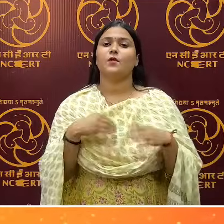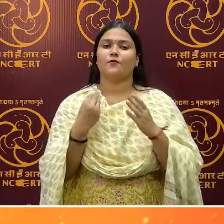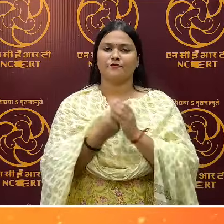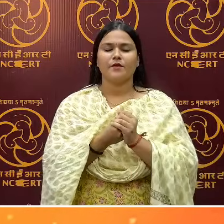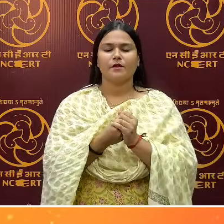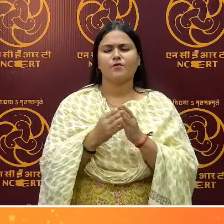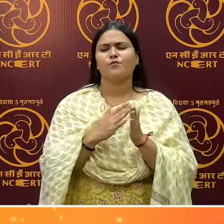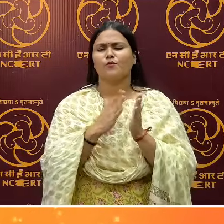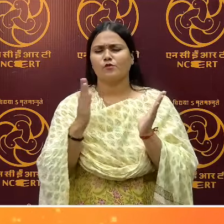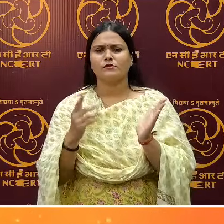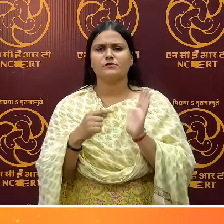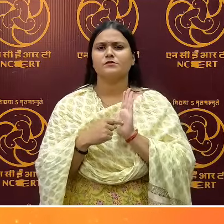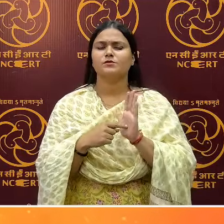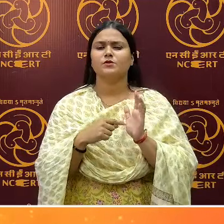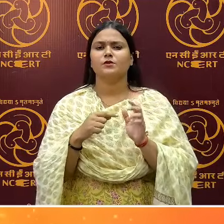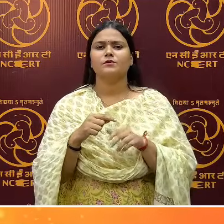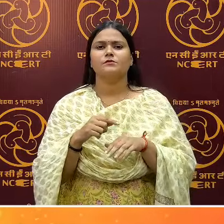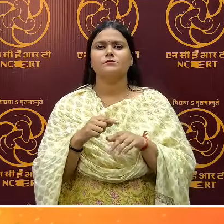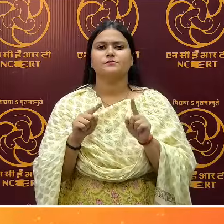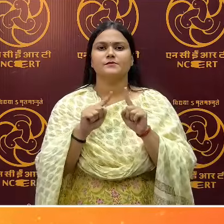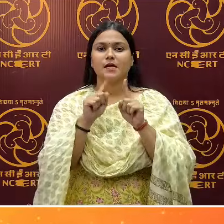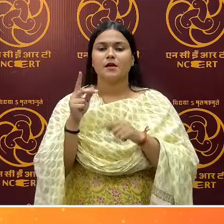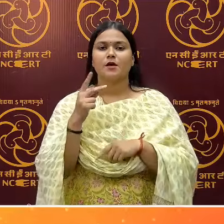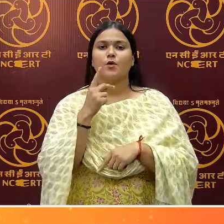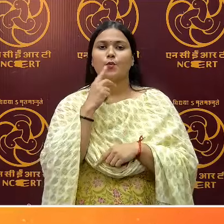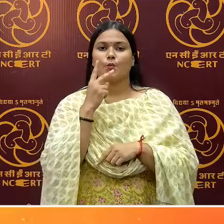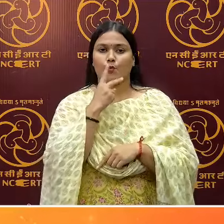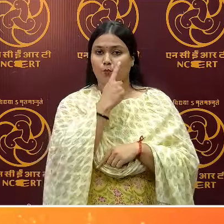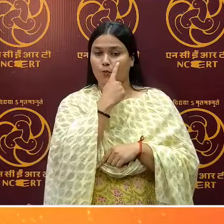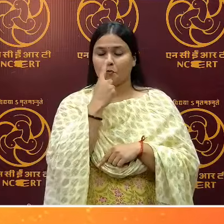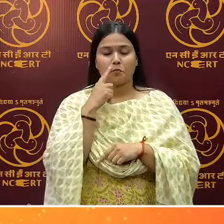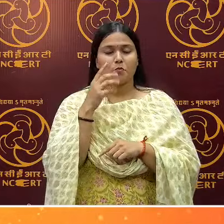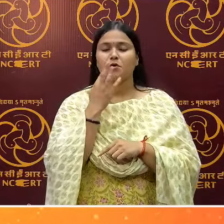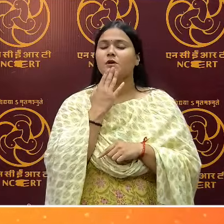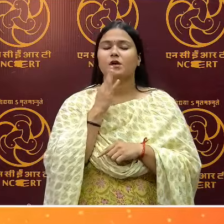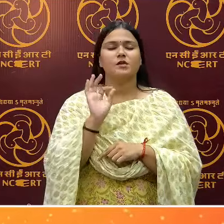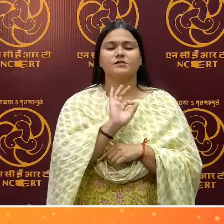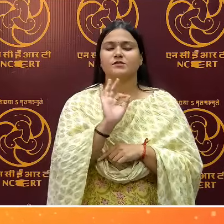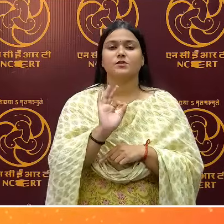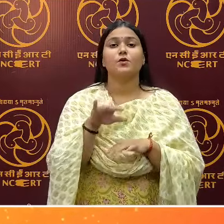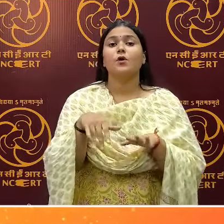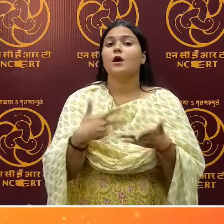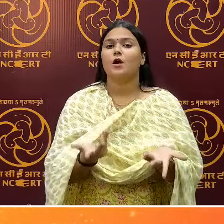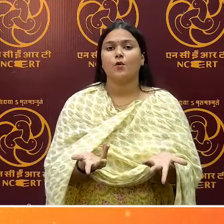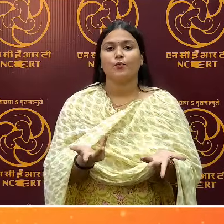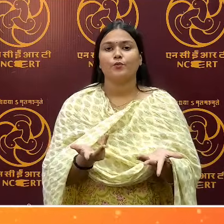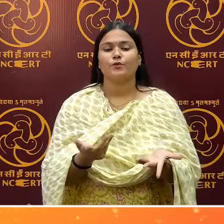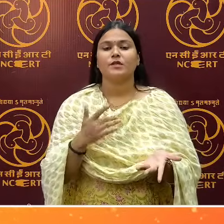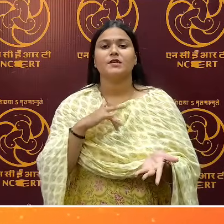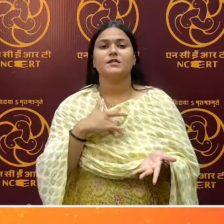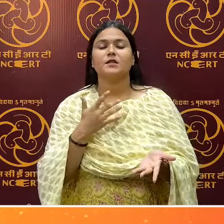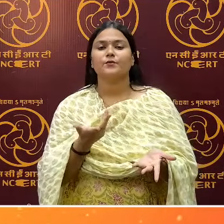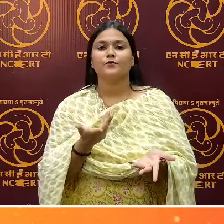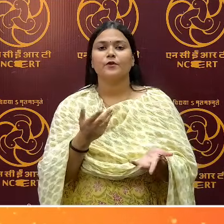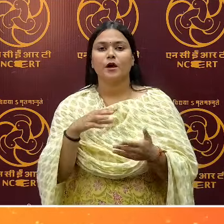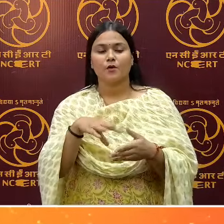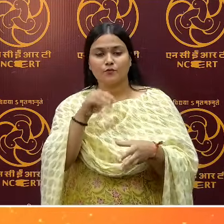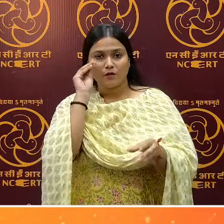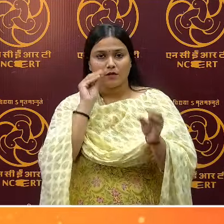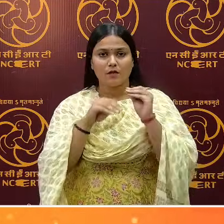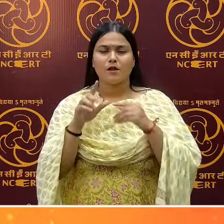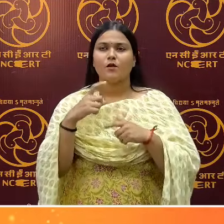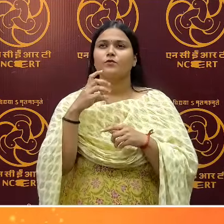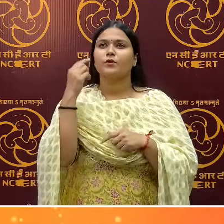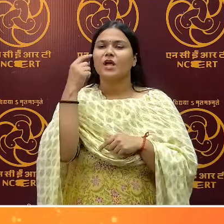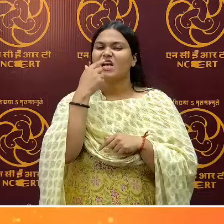here for our children who cannot see the colors. So how they can learn about this concept that white light is made up of